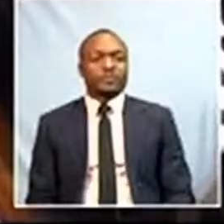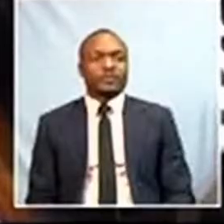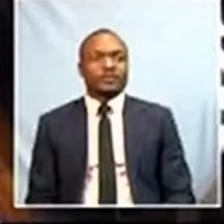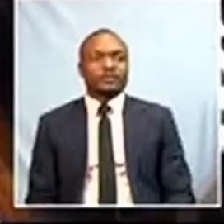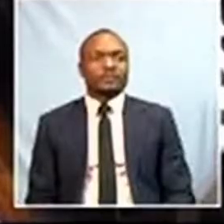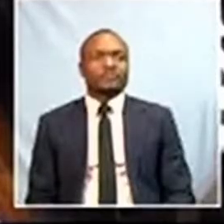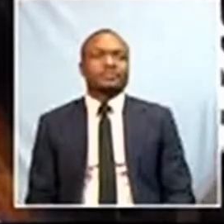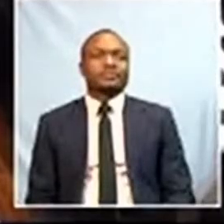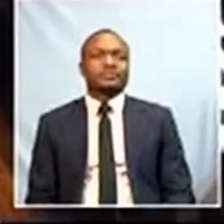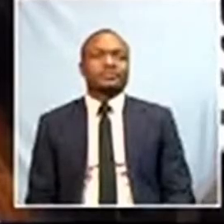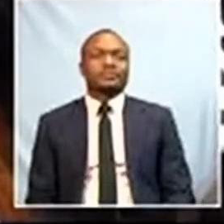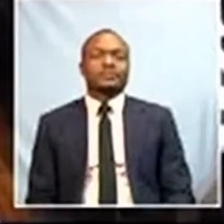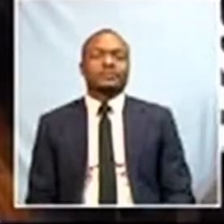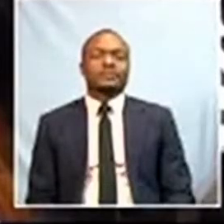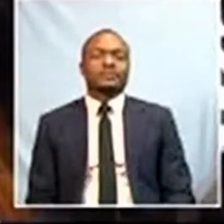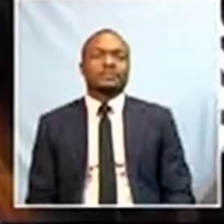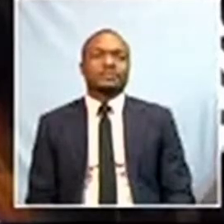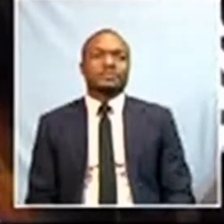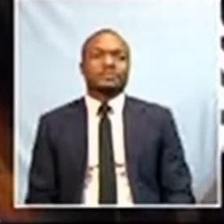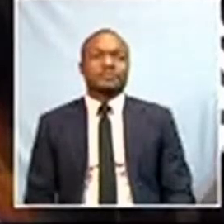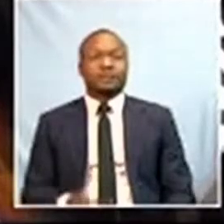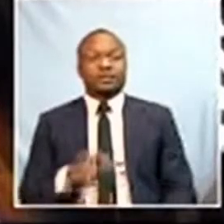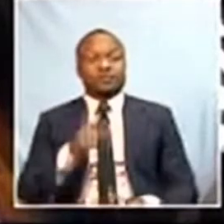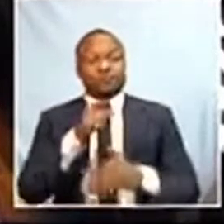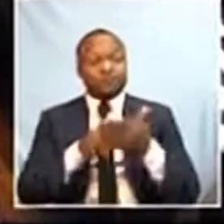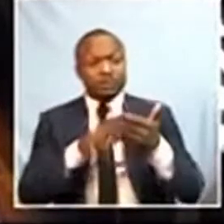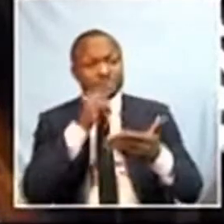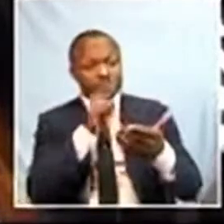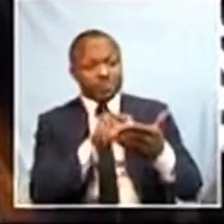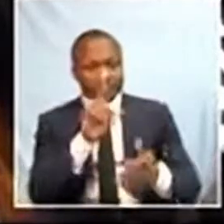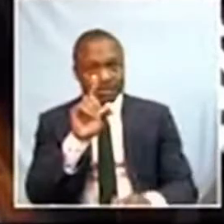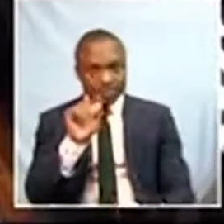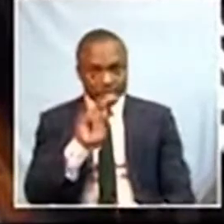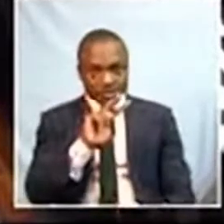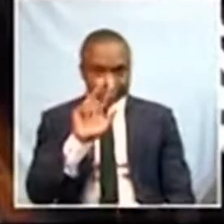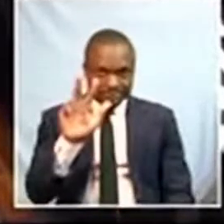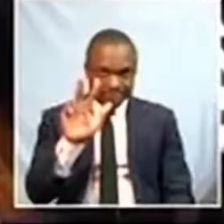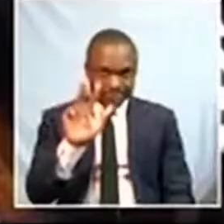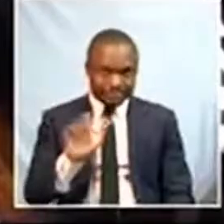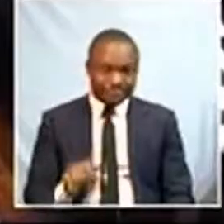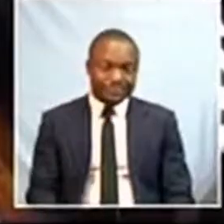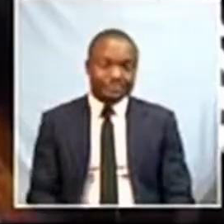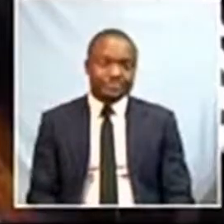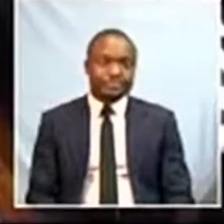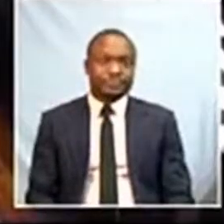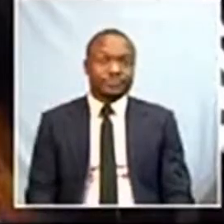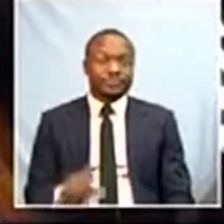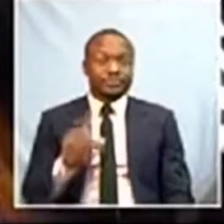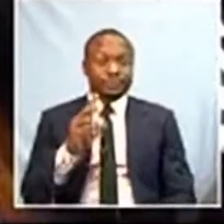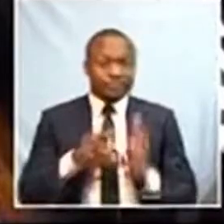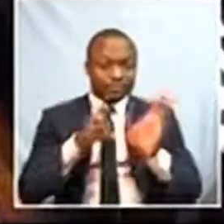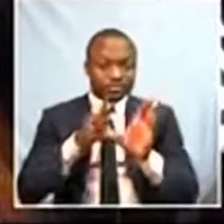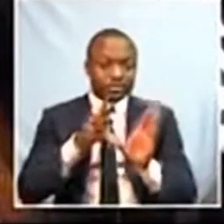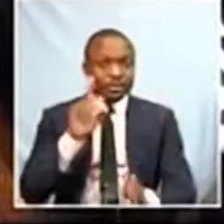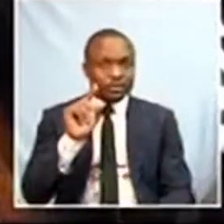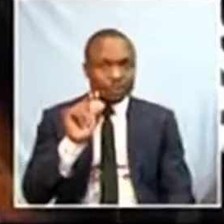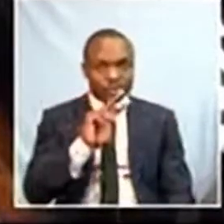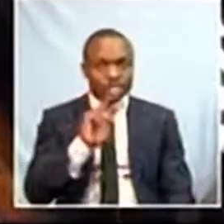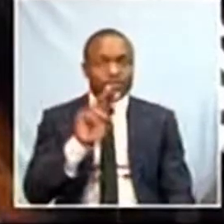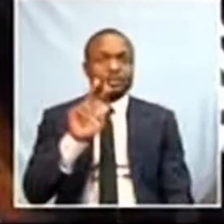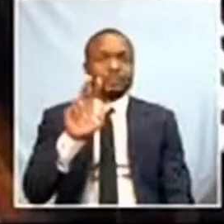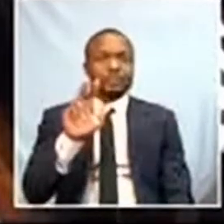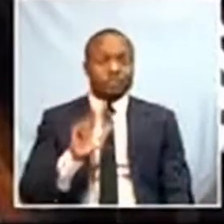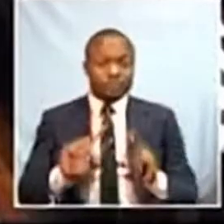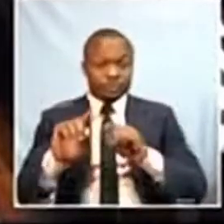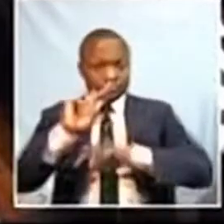So what we are saying, this was 2023. May 2023.